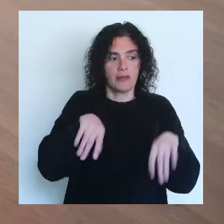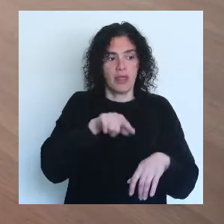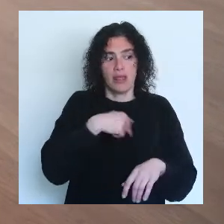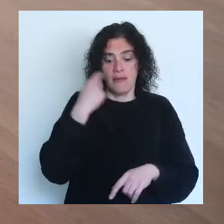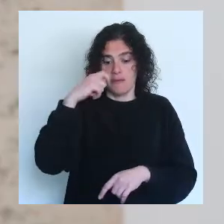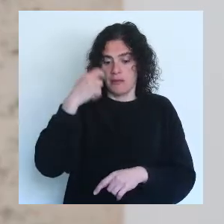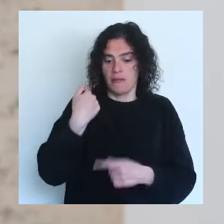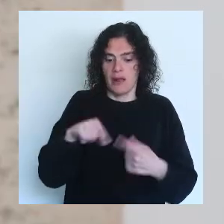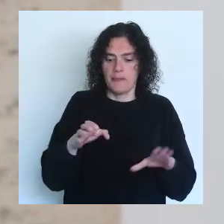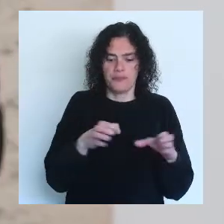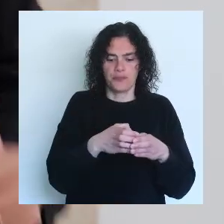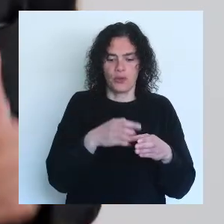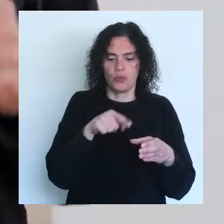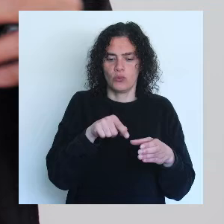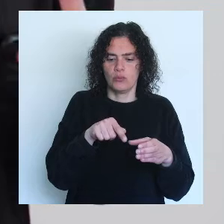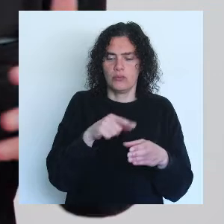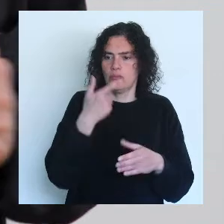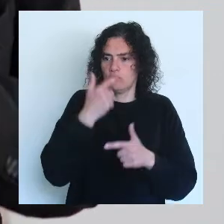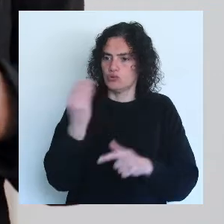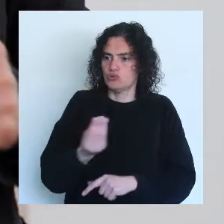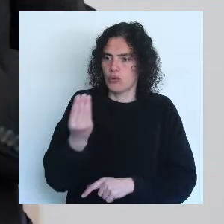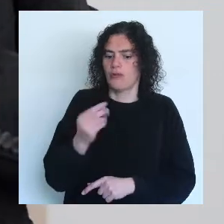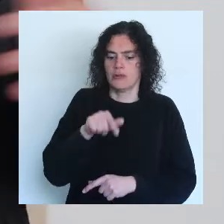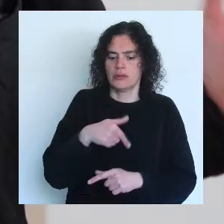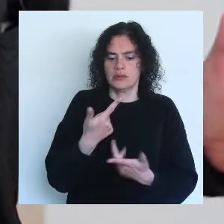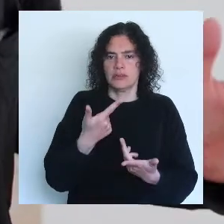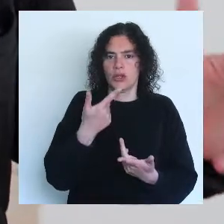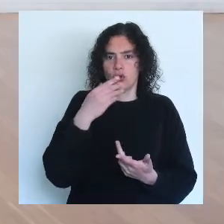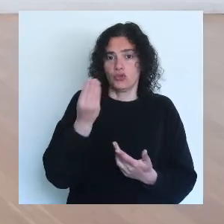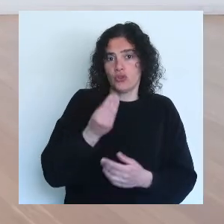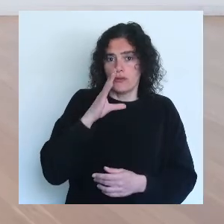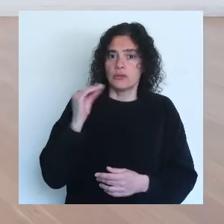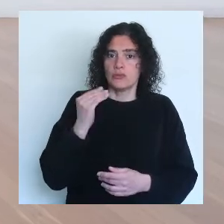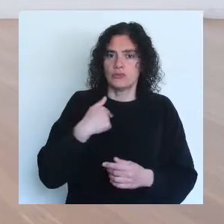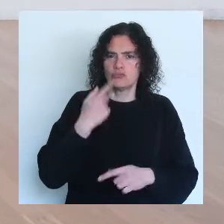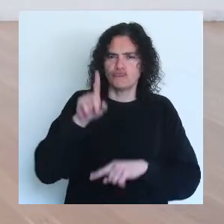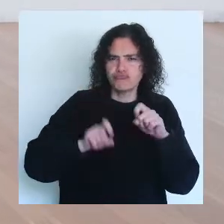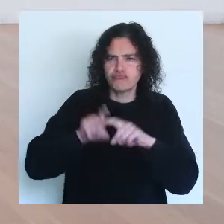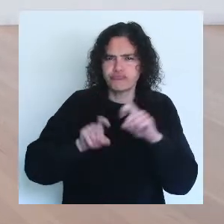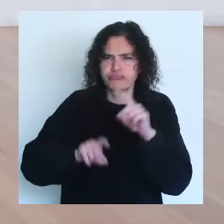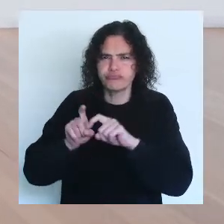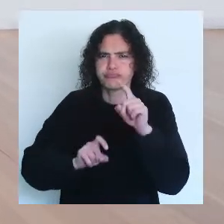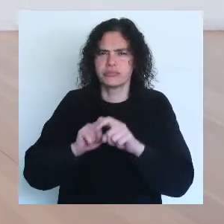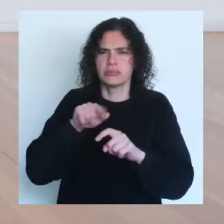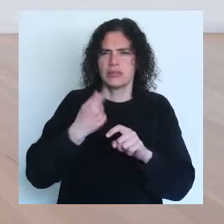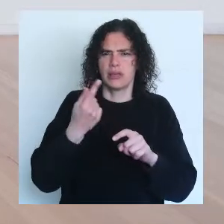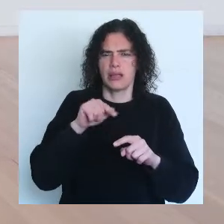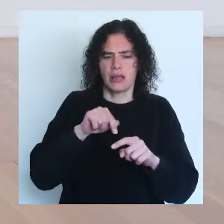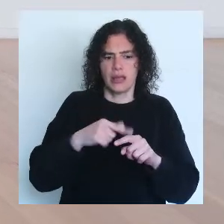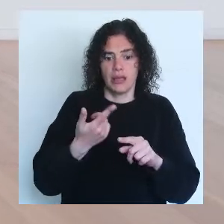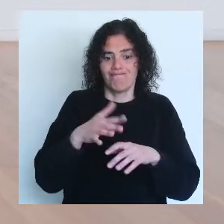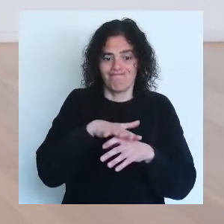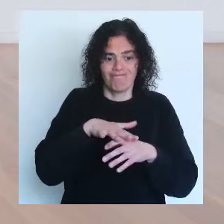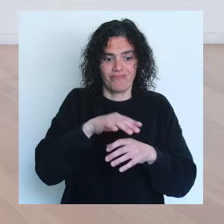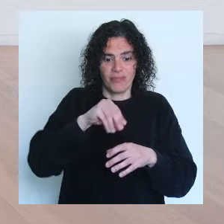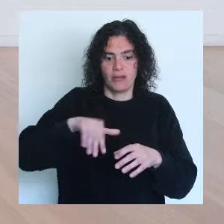at the end of the Zabriskie Point, you have a group of young people, young adults, running away in the middle of